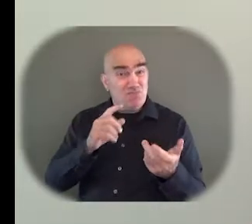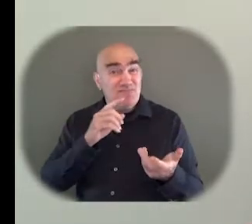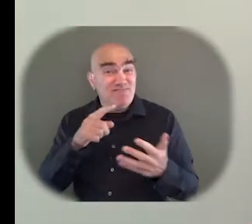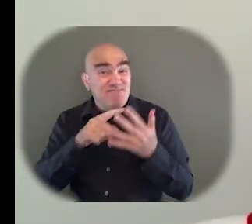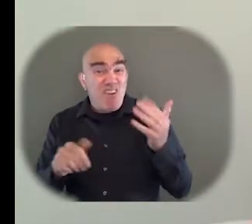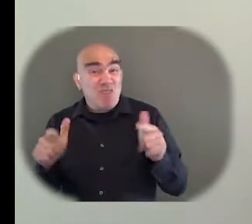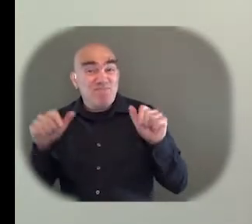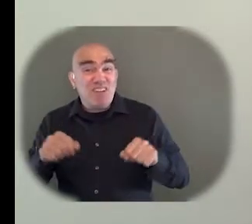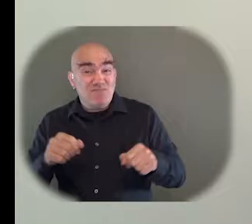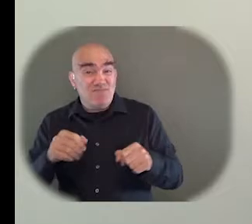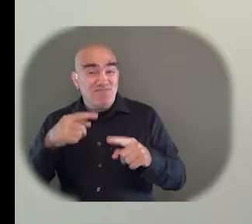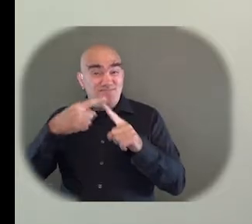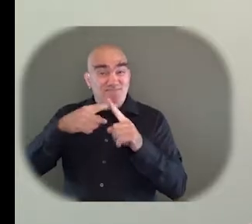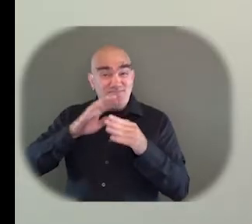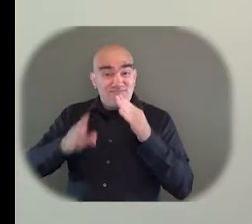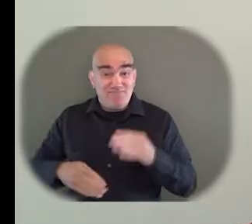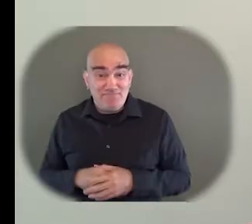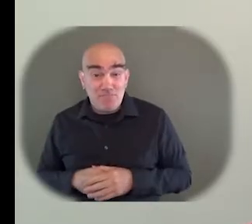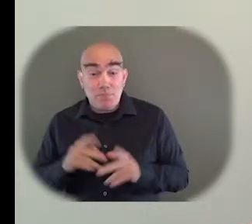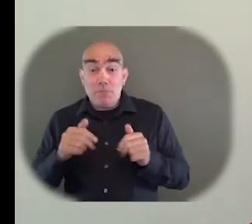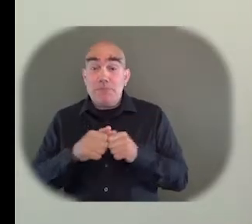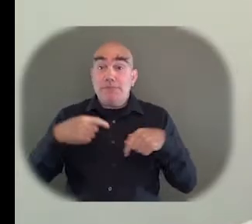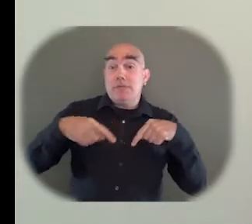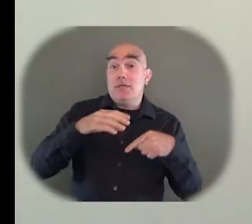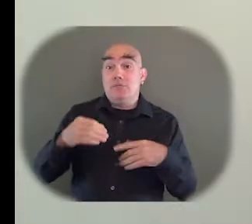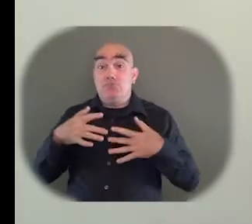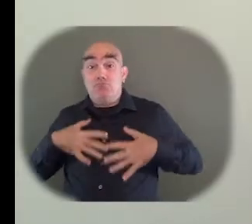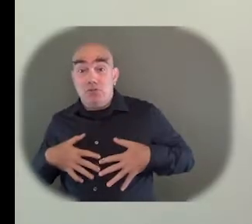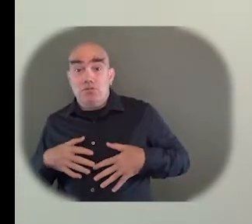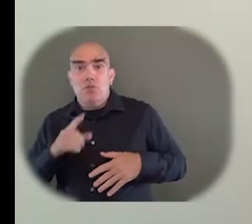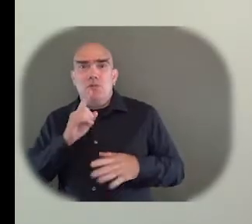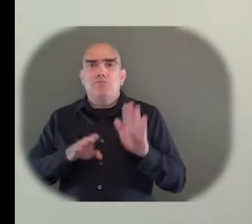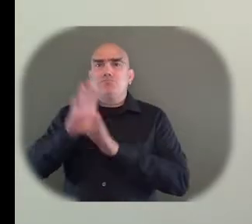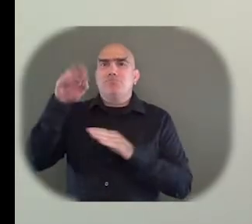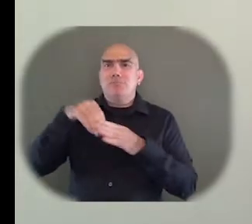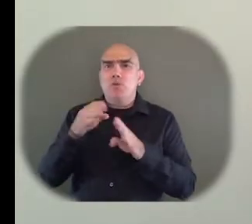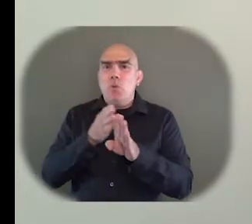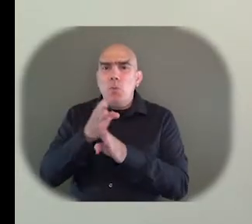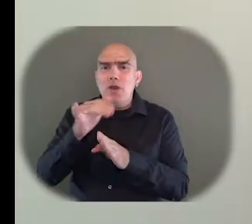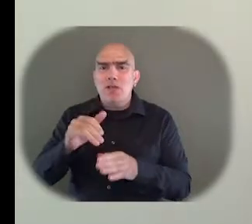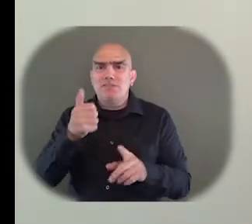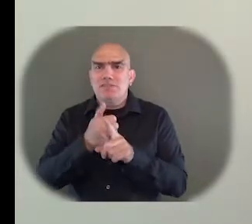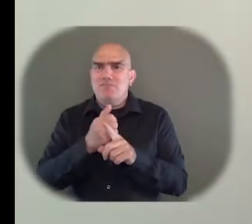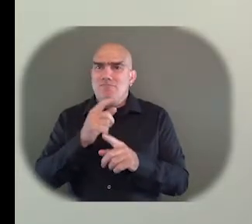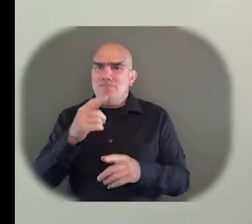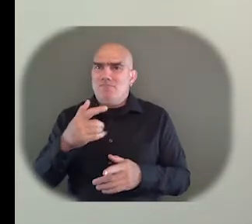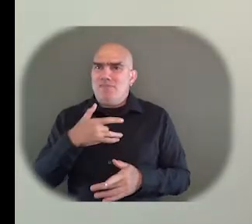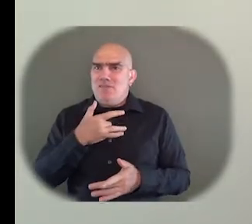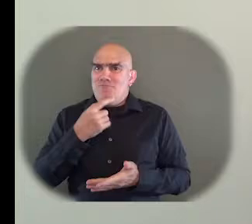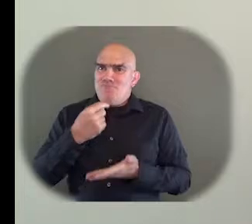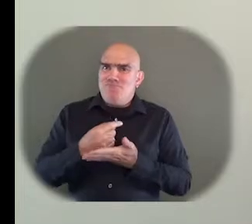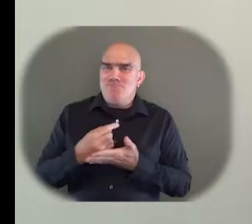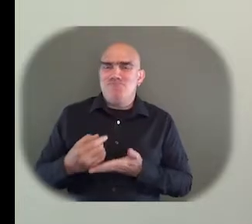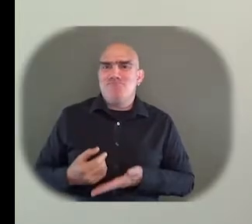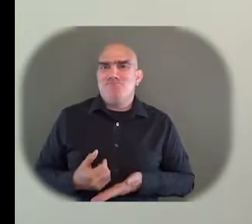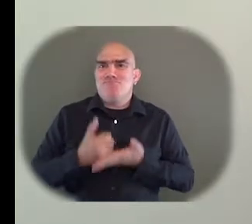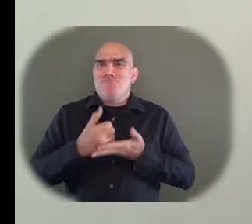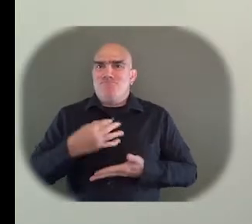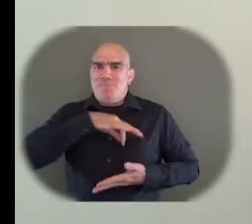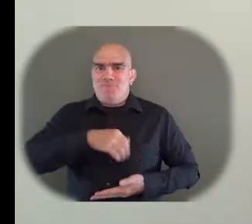for them. For example, Frank King, a comedian and public speaker with major depressive disorder and